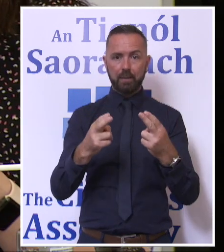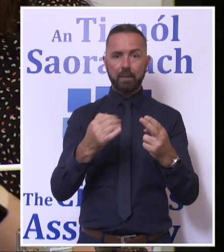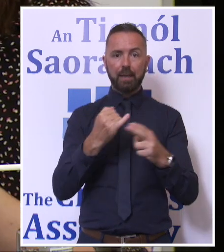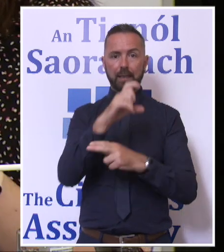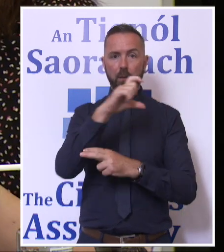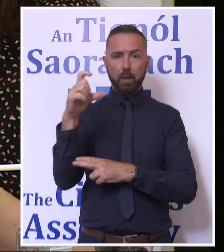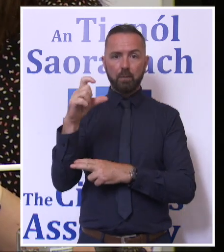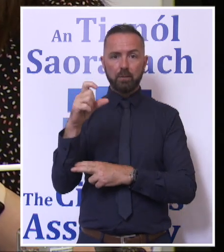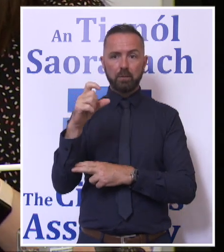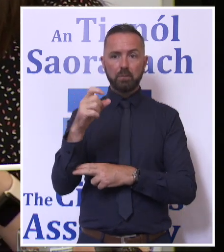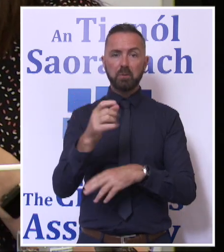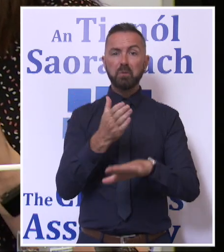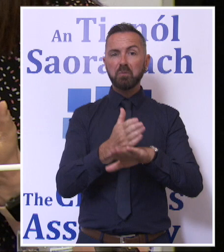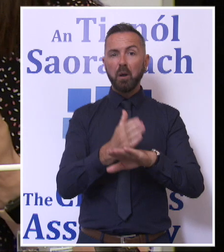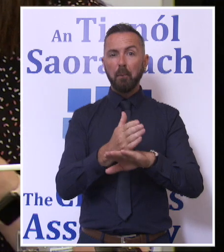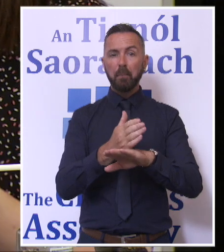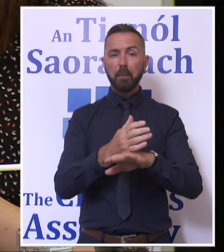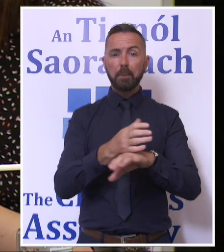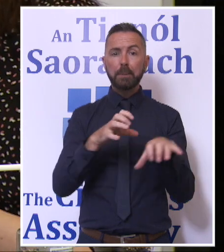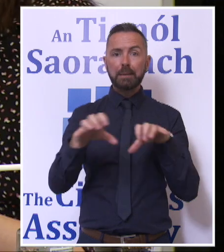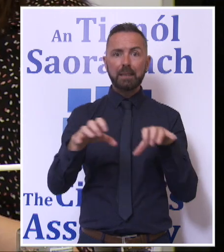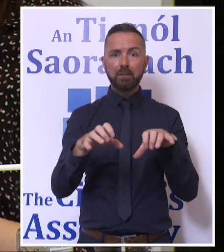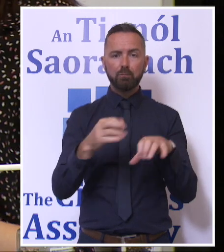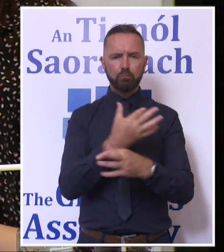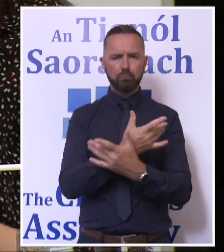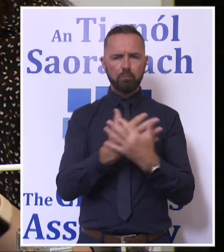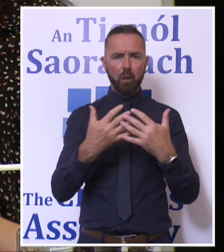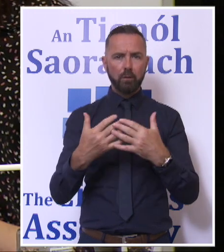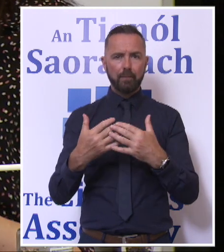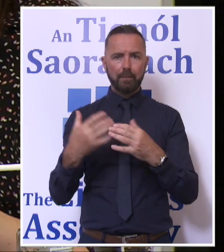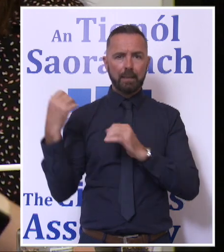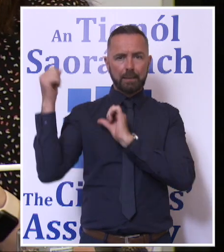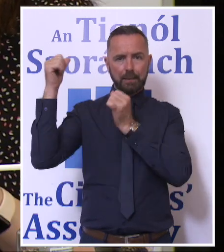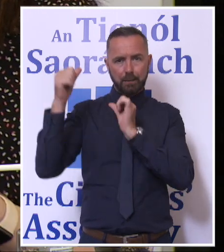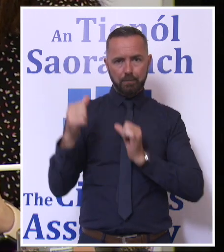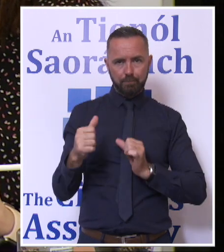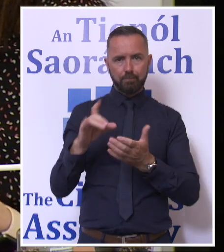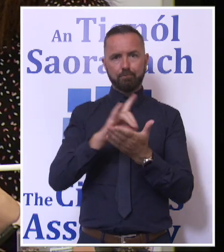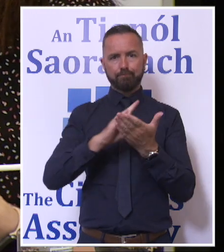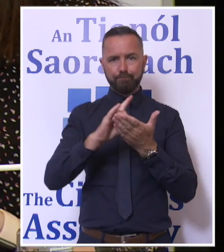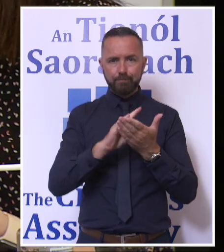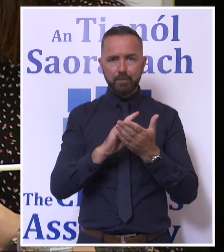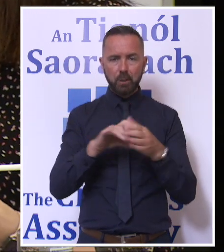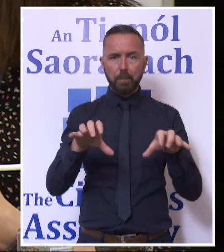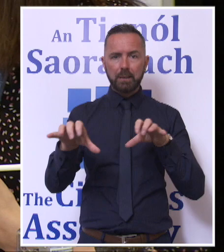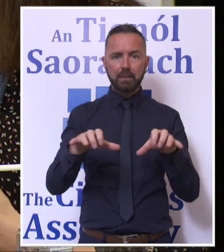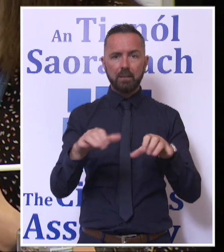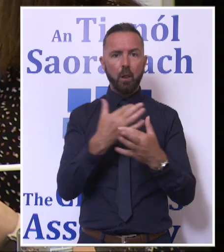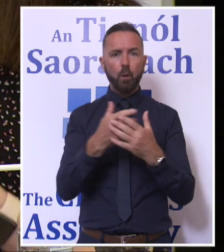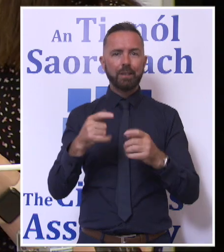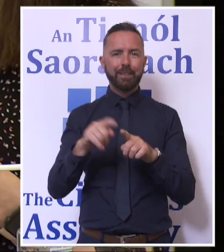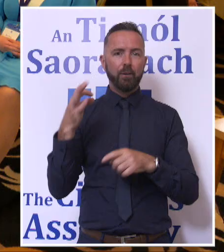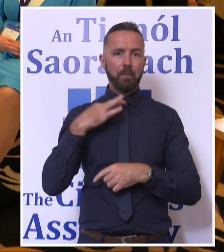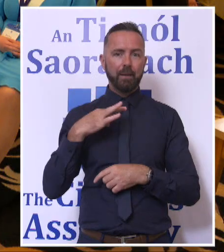is therefore of historical and cultural significance, and it comes with additional benefits. You might be aware of the Mansion House in Dublin